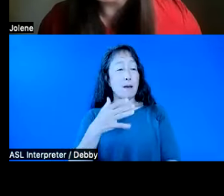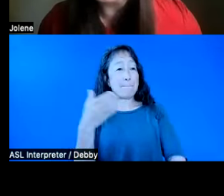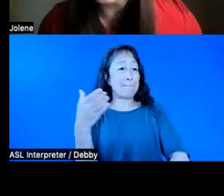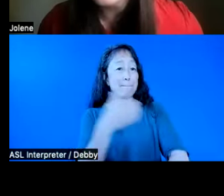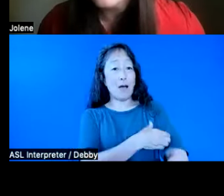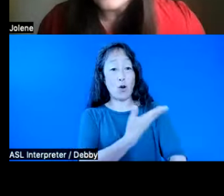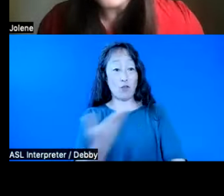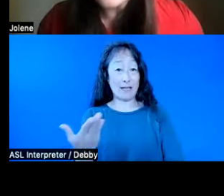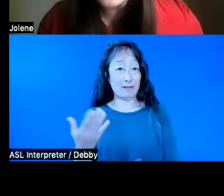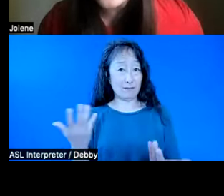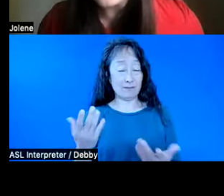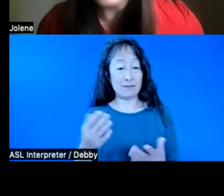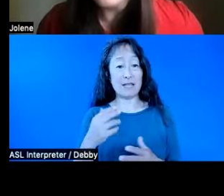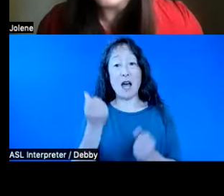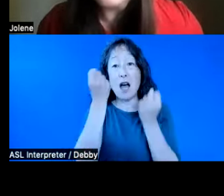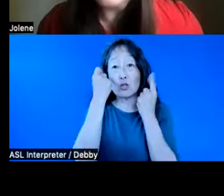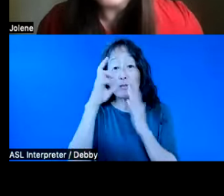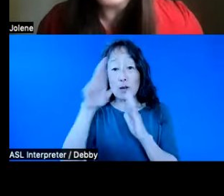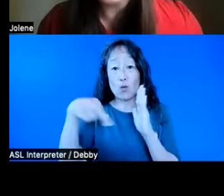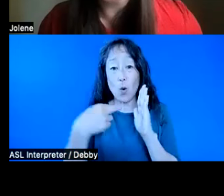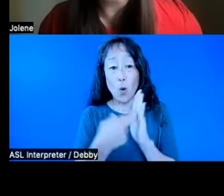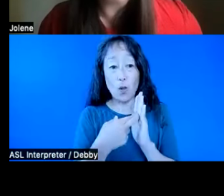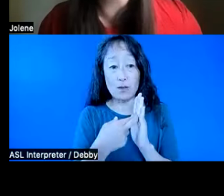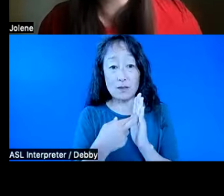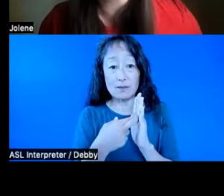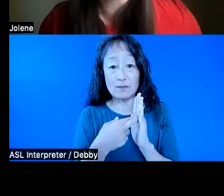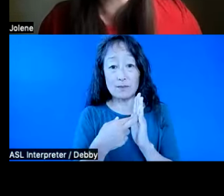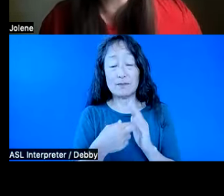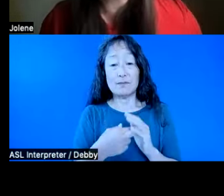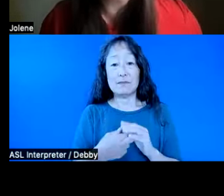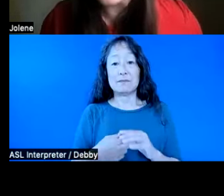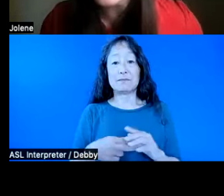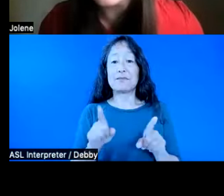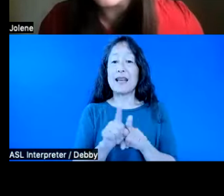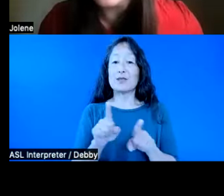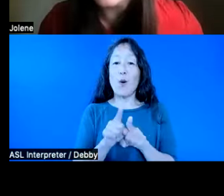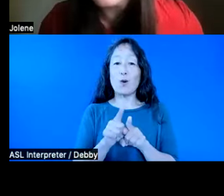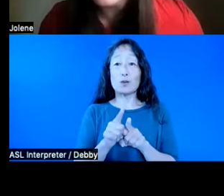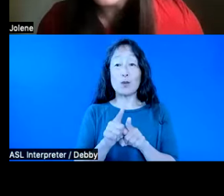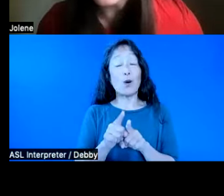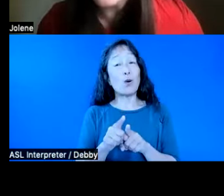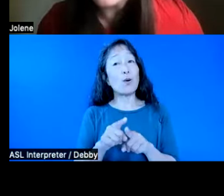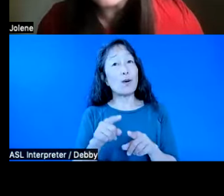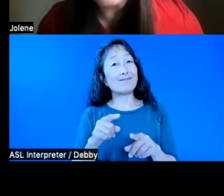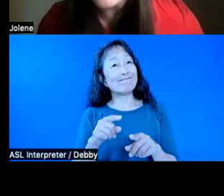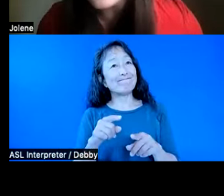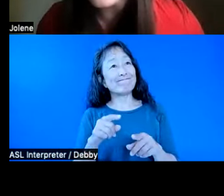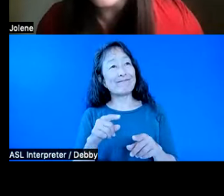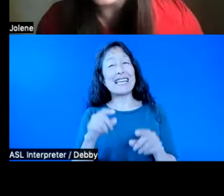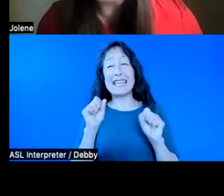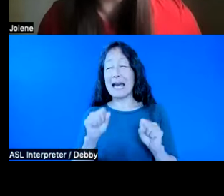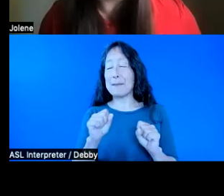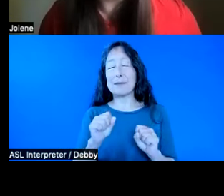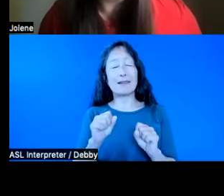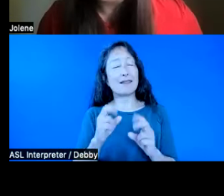of roles. It's also where some of the deepest confusion can come from, is when there is a